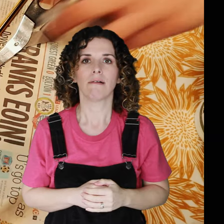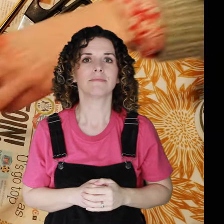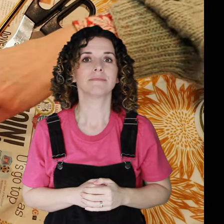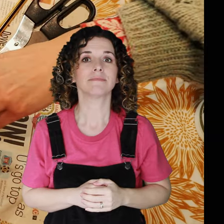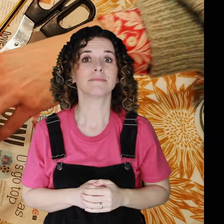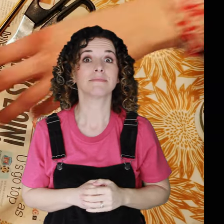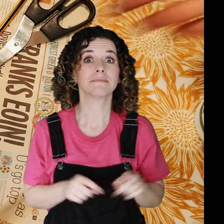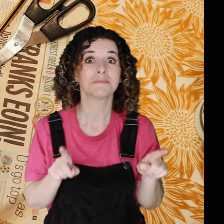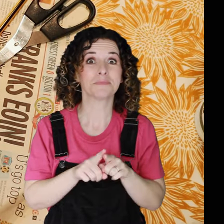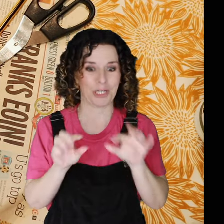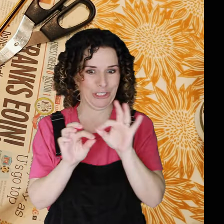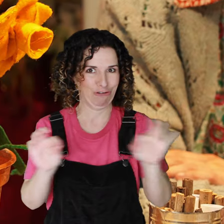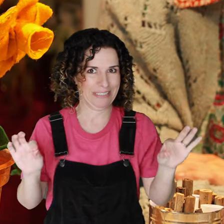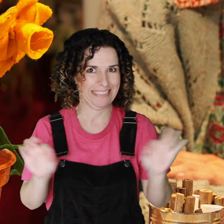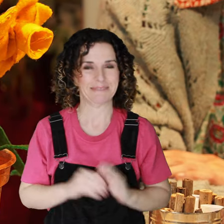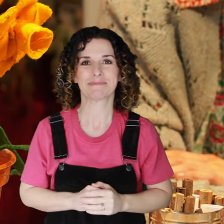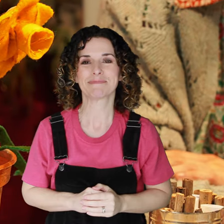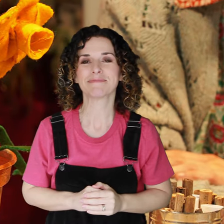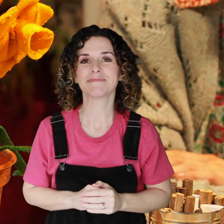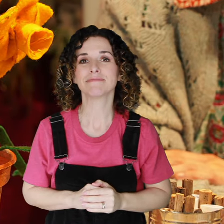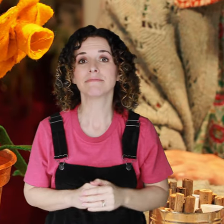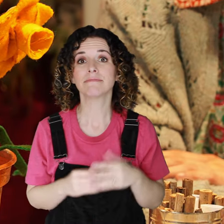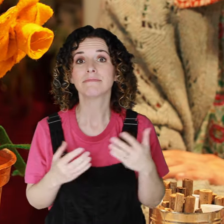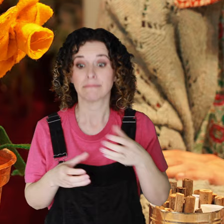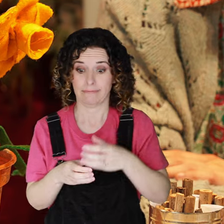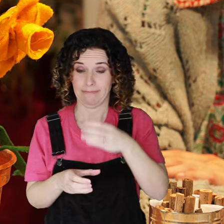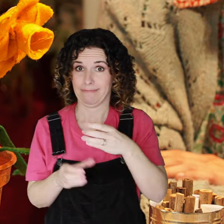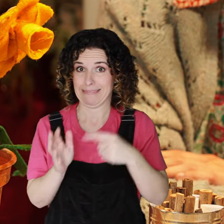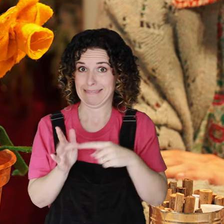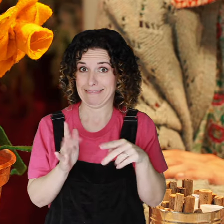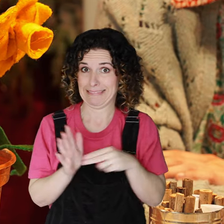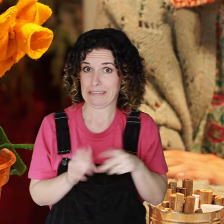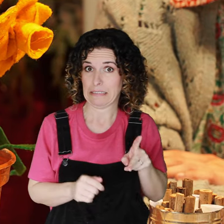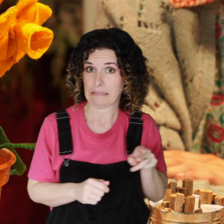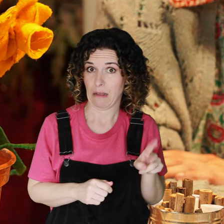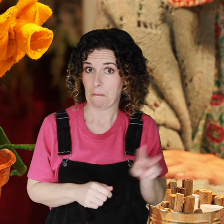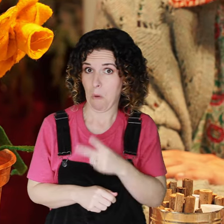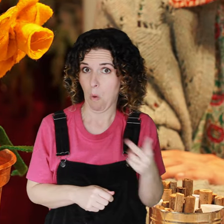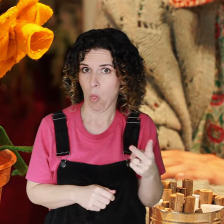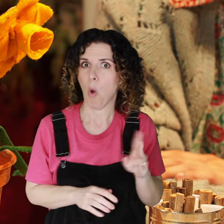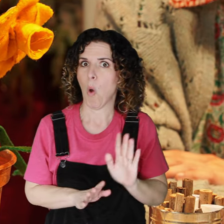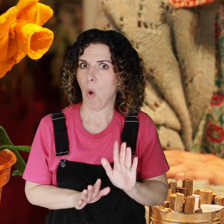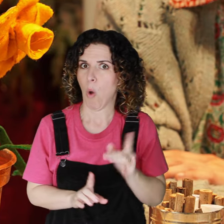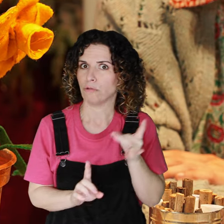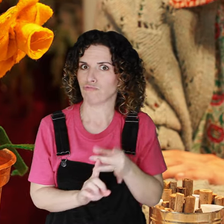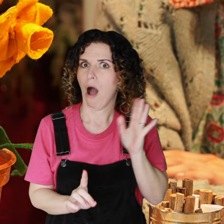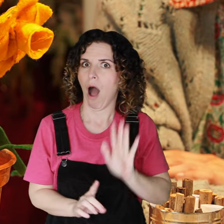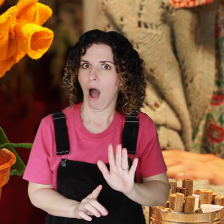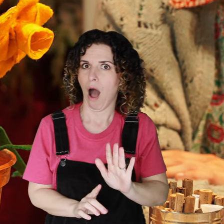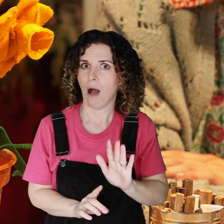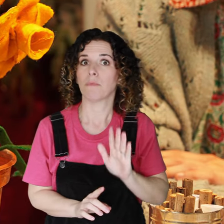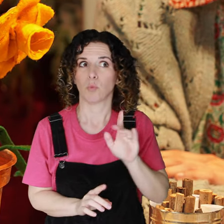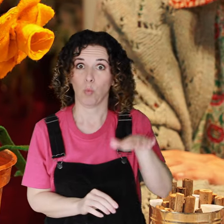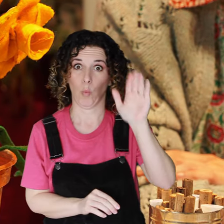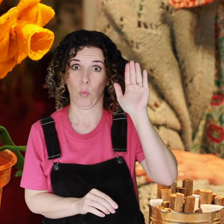And string. Now tin cans and scissors can be sharp. So get a